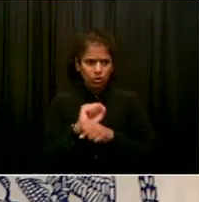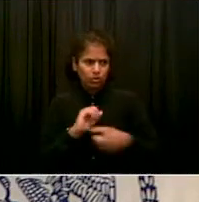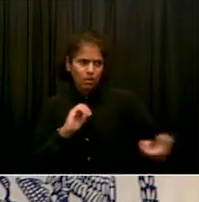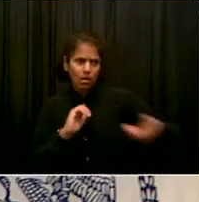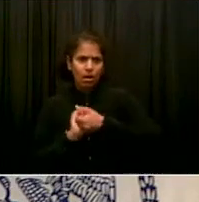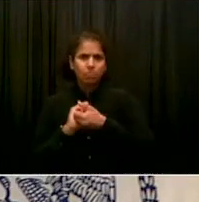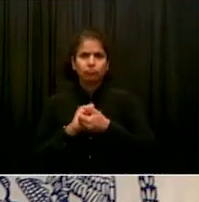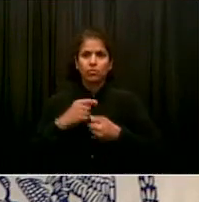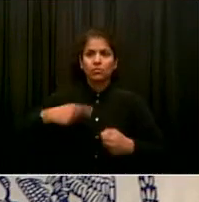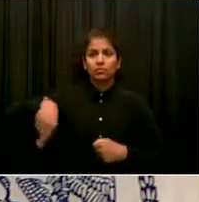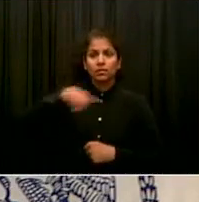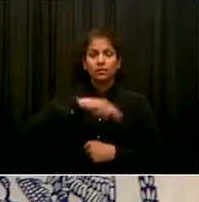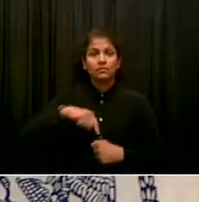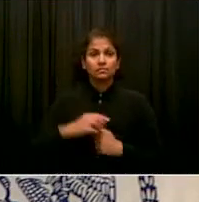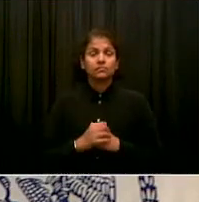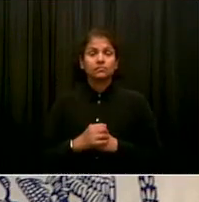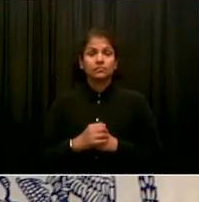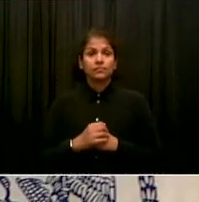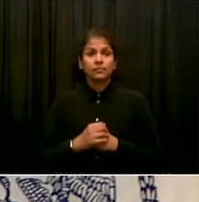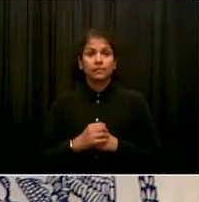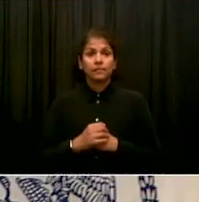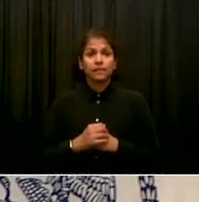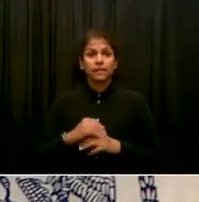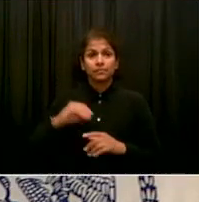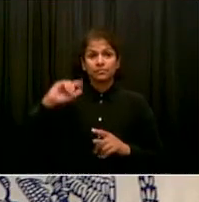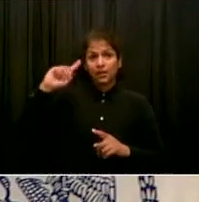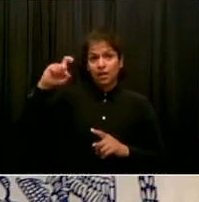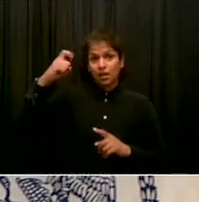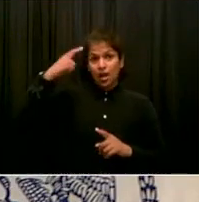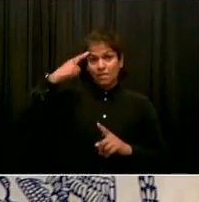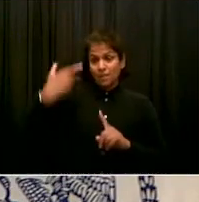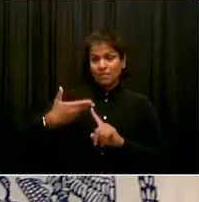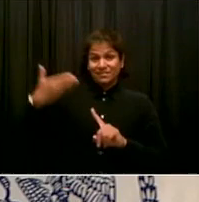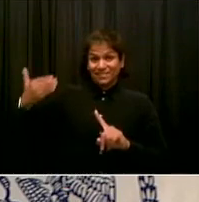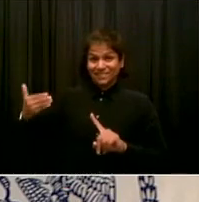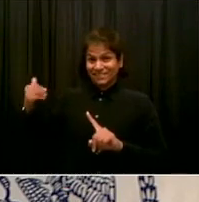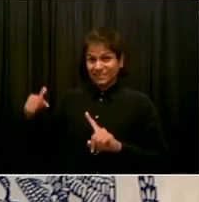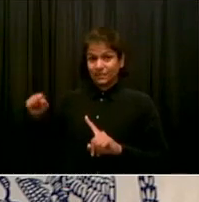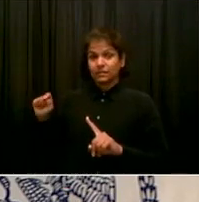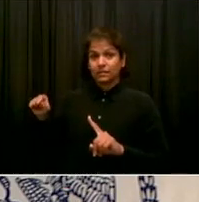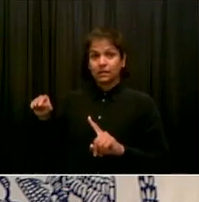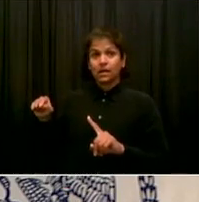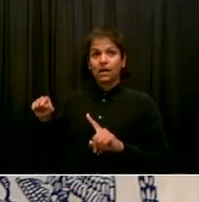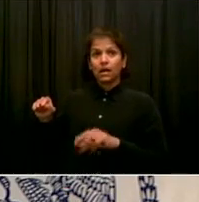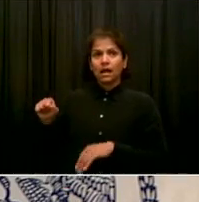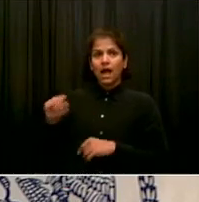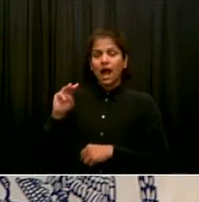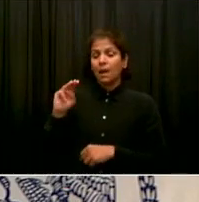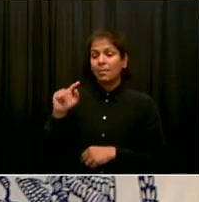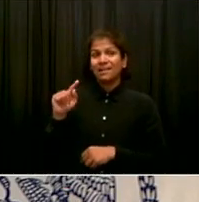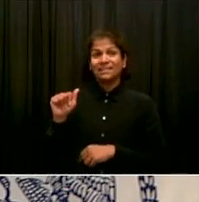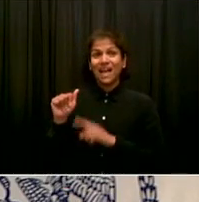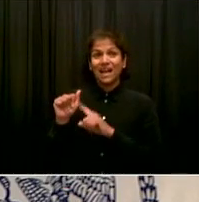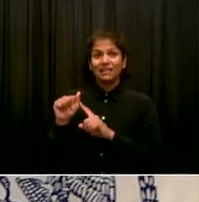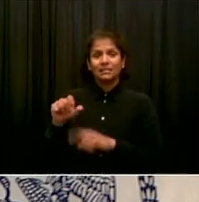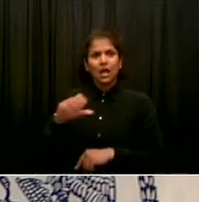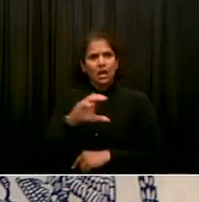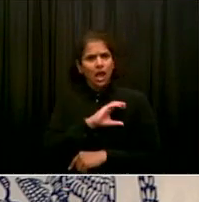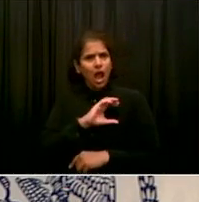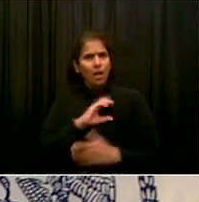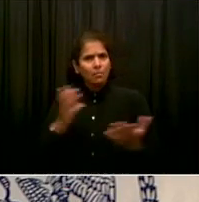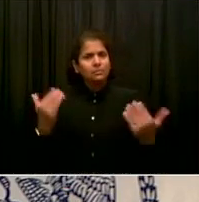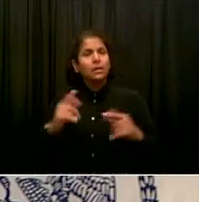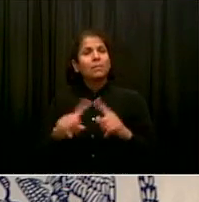more MTA police were coming, and we said that's great. But they need to be carefully trained and coordinated with the NYPD presence in